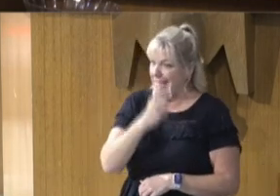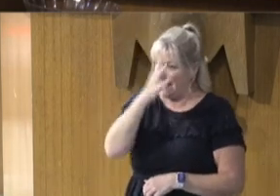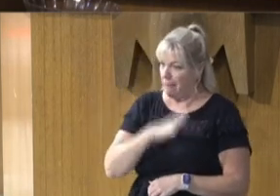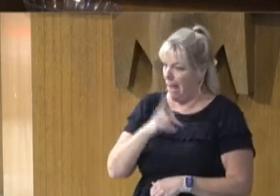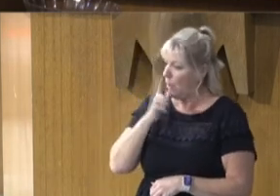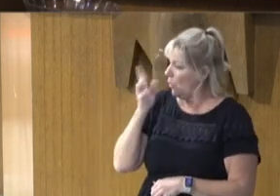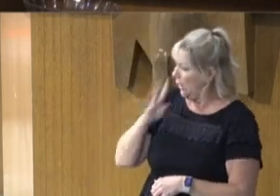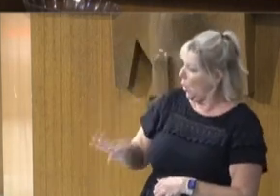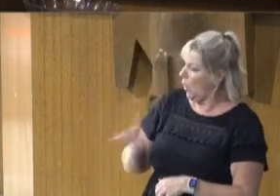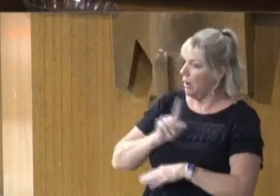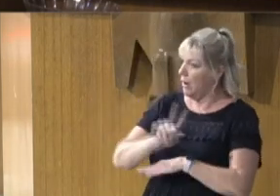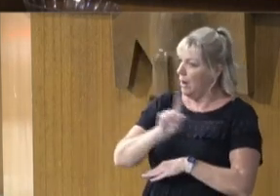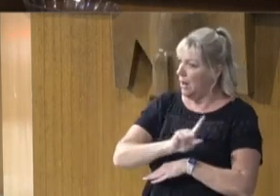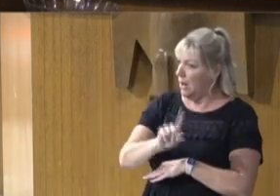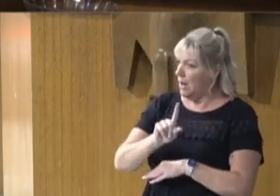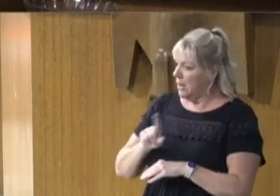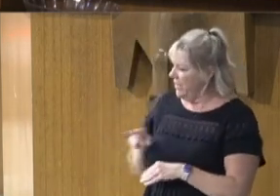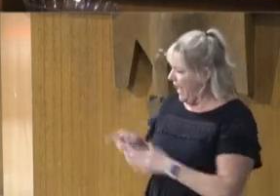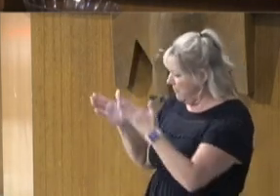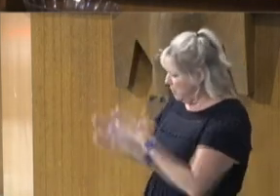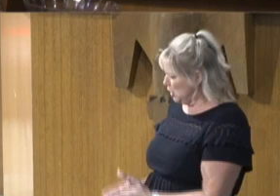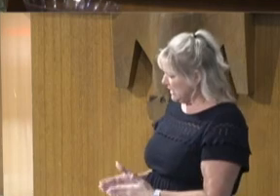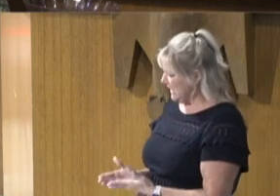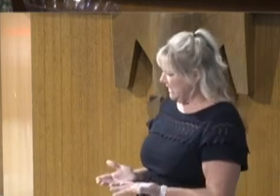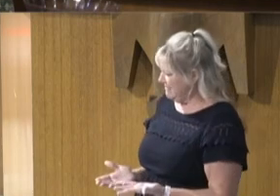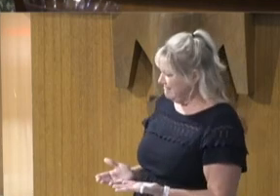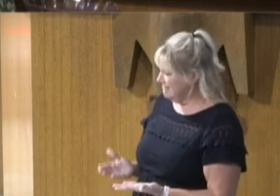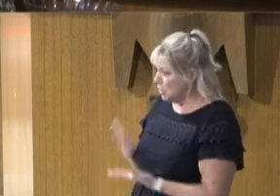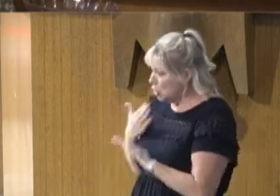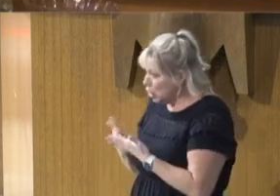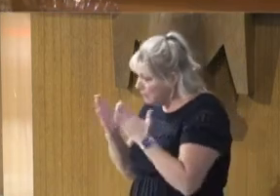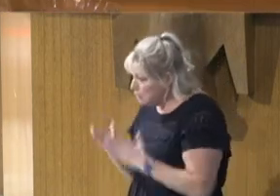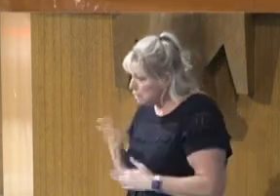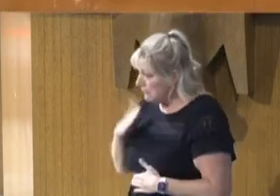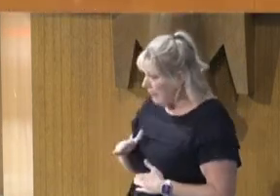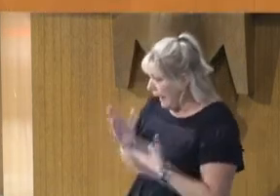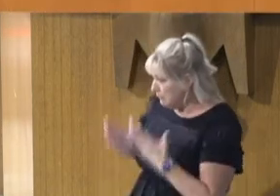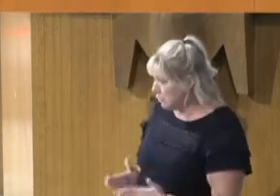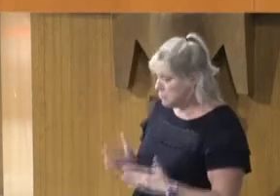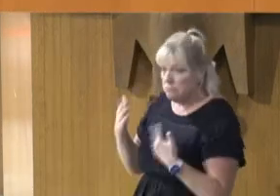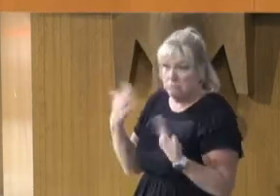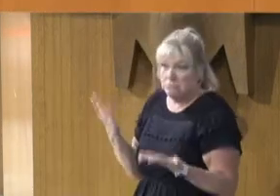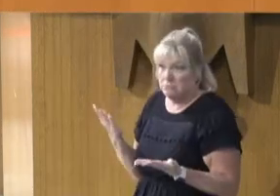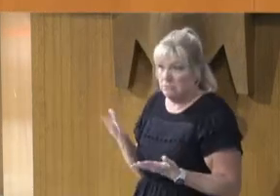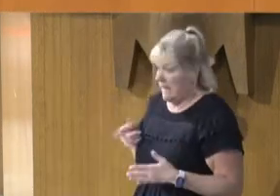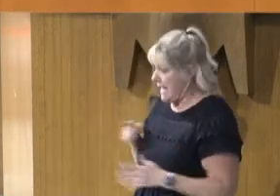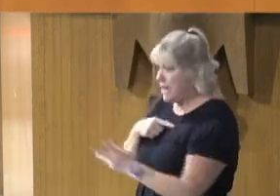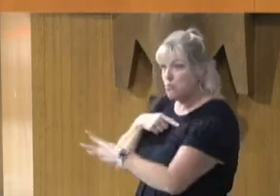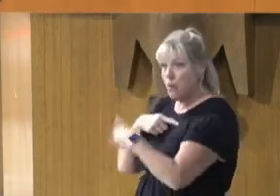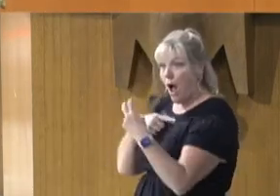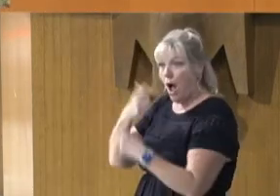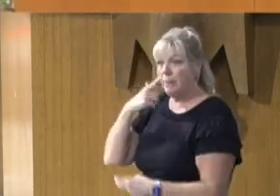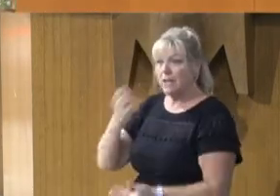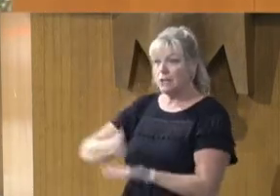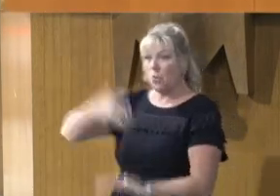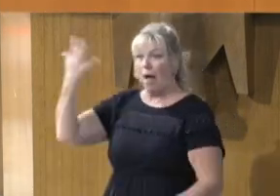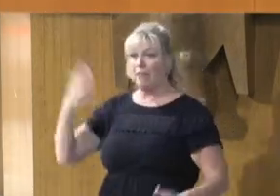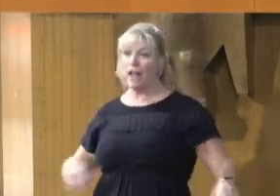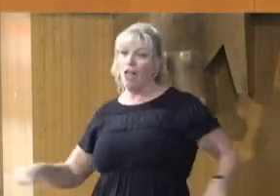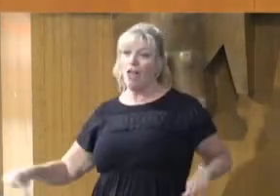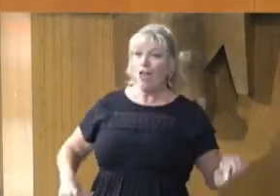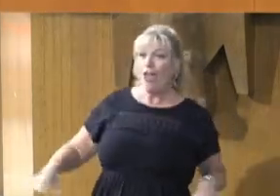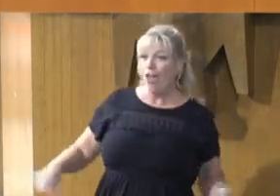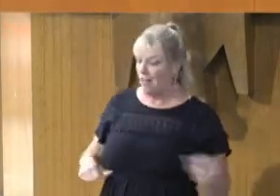know nothing about the moral character of the victimized man. Was he robbed because he was wealthy and flaunting it,